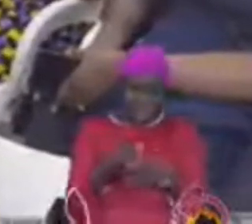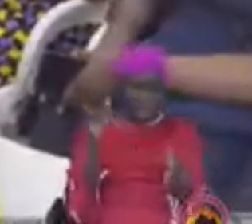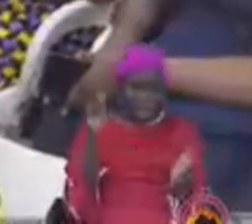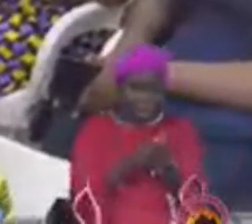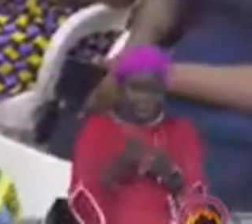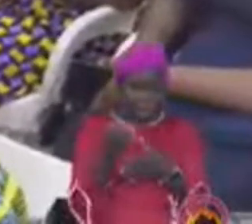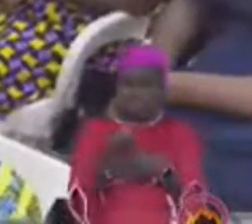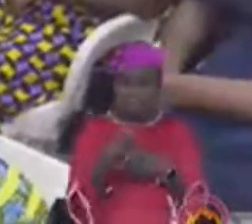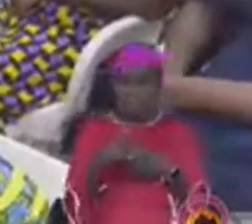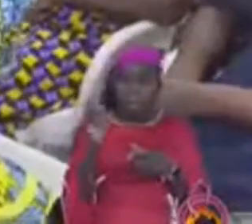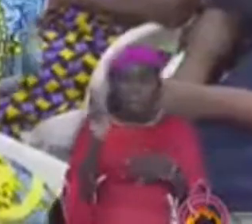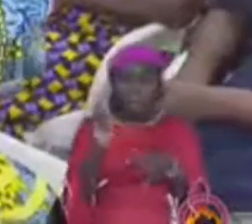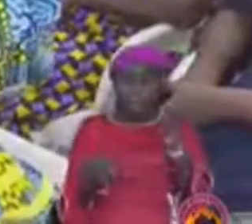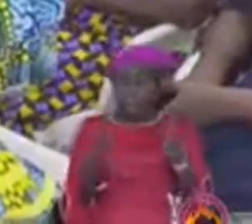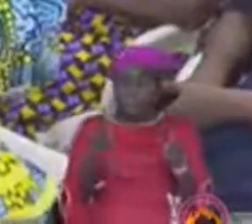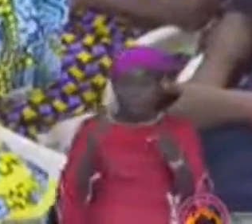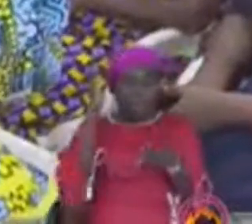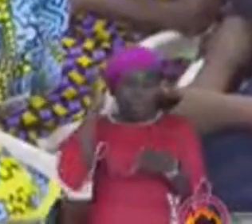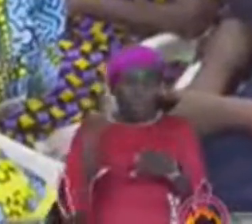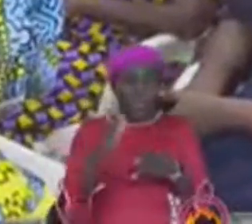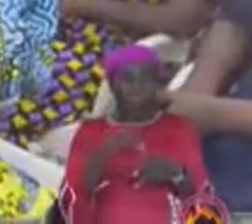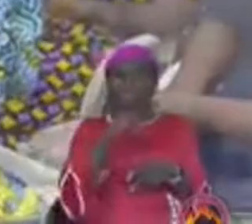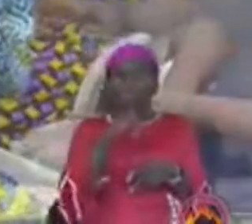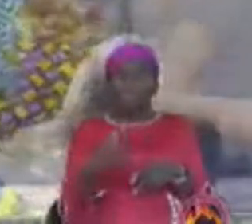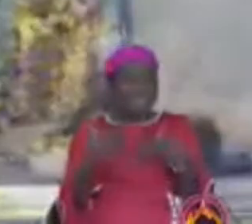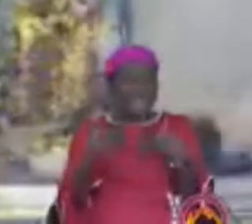people will not achieve certain things